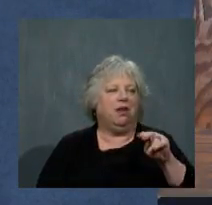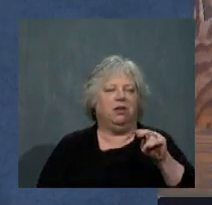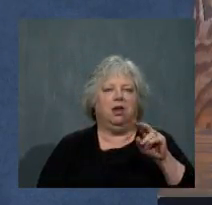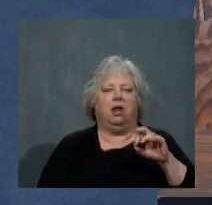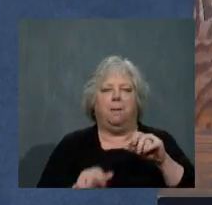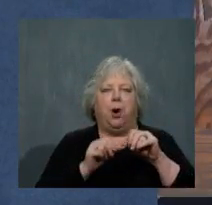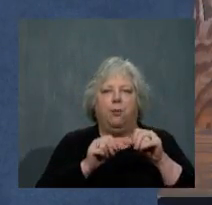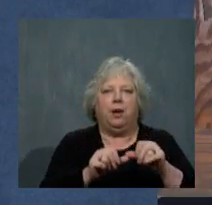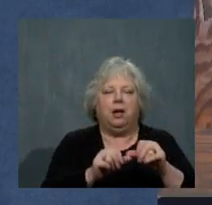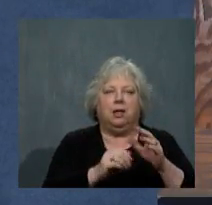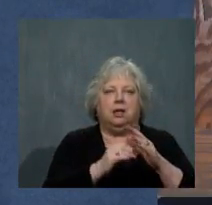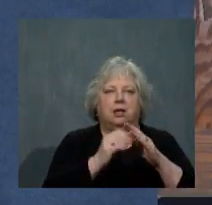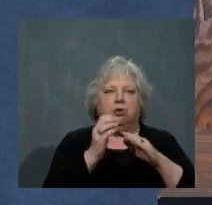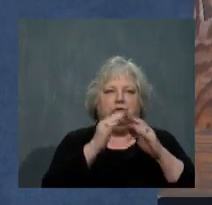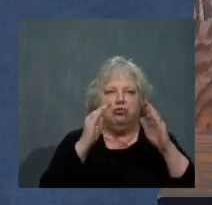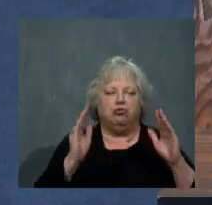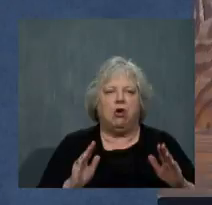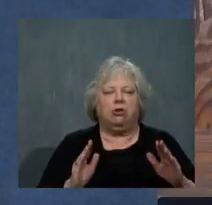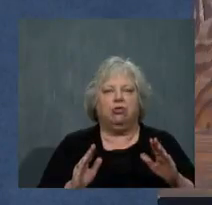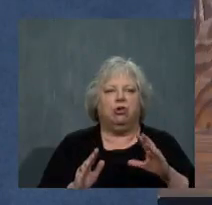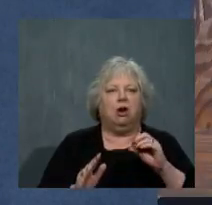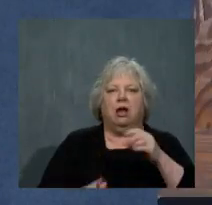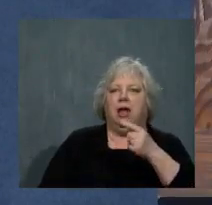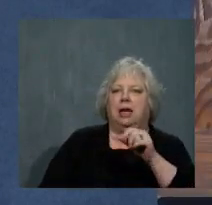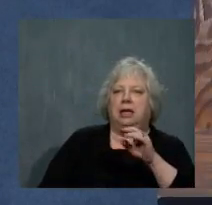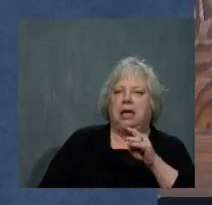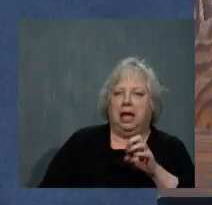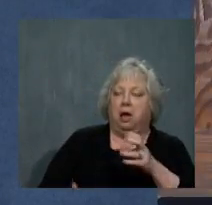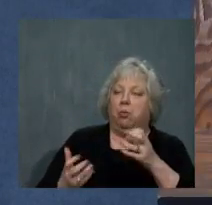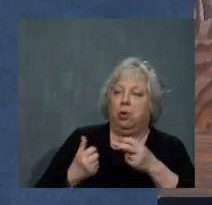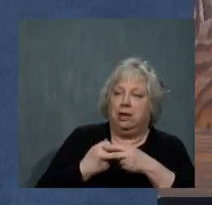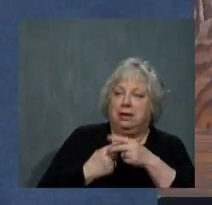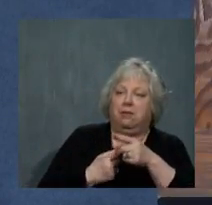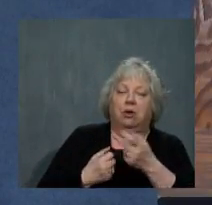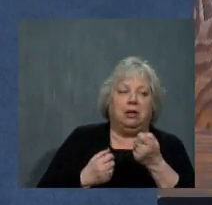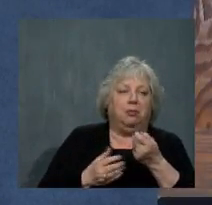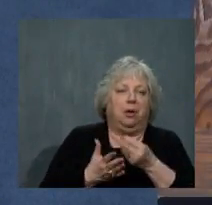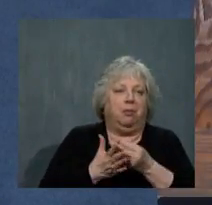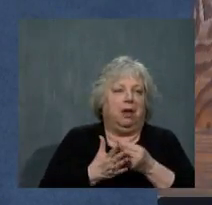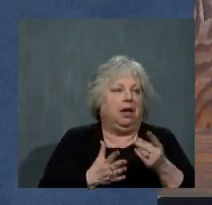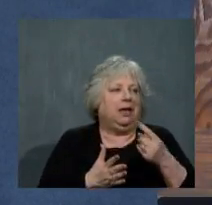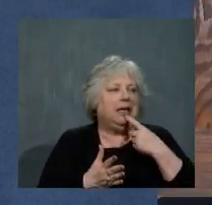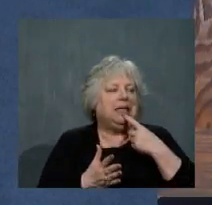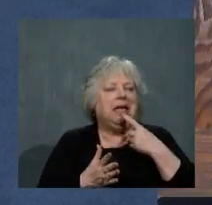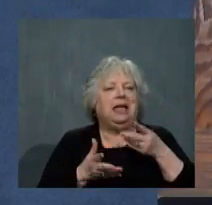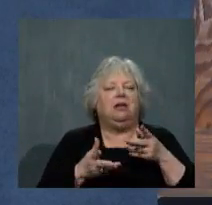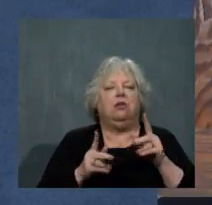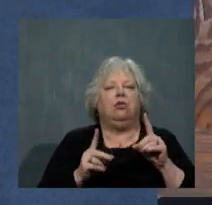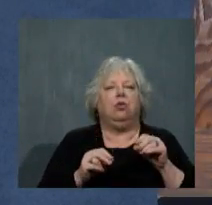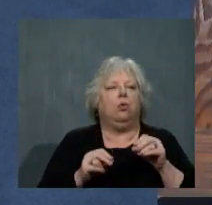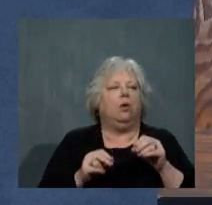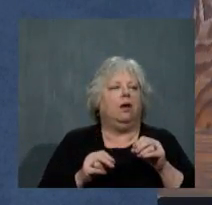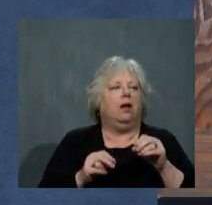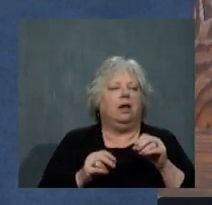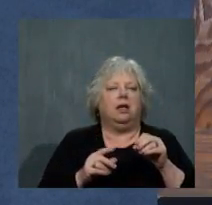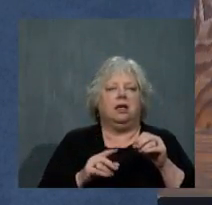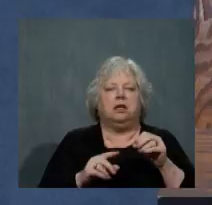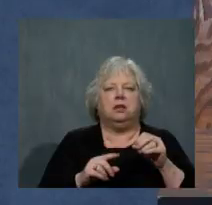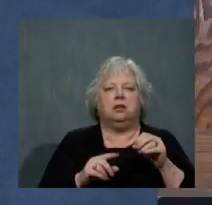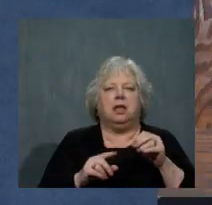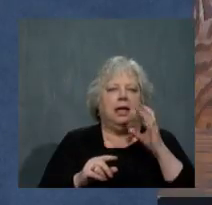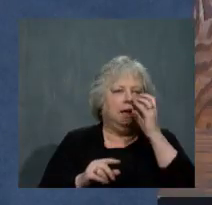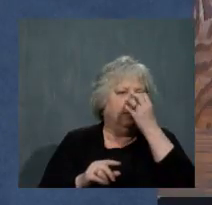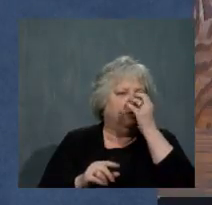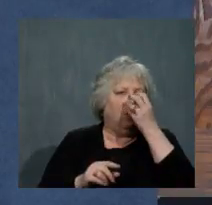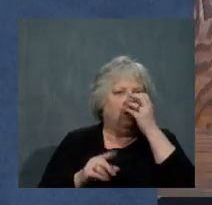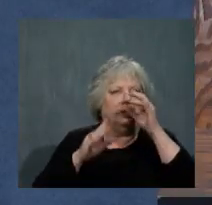And Gabe wanted to save you a little bit of money and said, let's do a firework tent. Let's do a circus tent. And let's see if